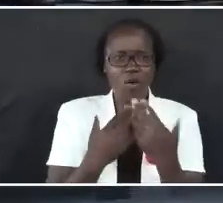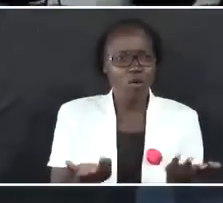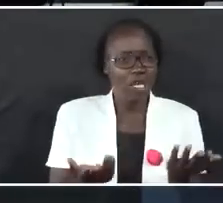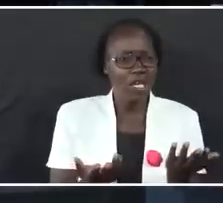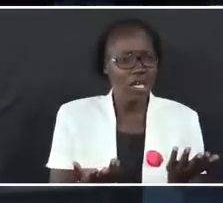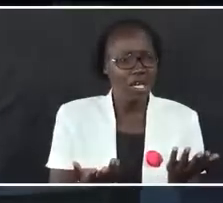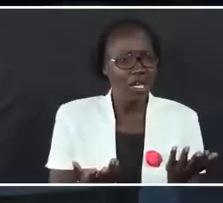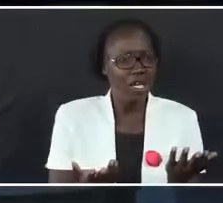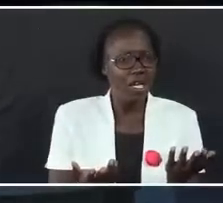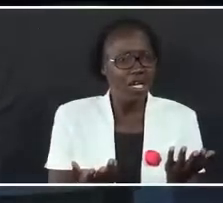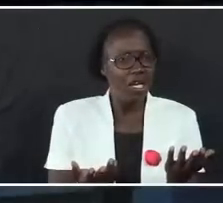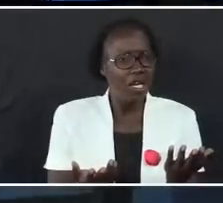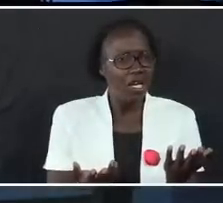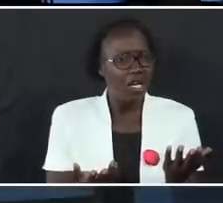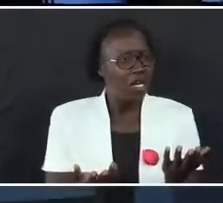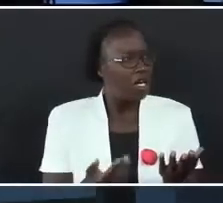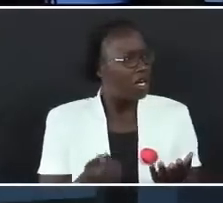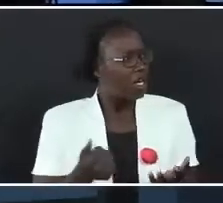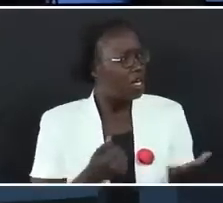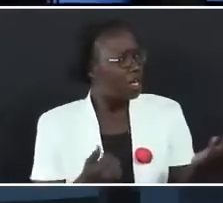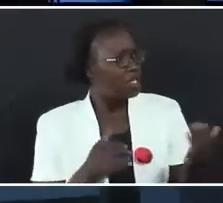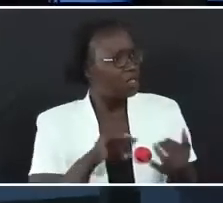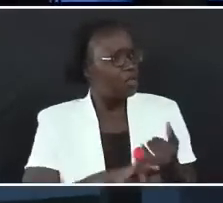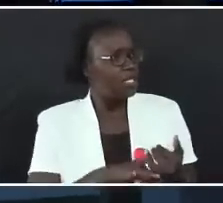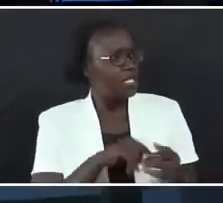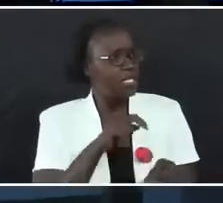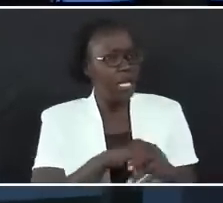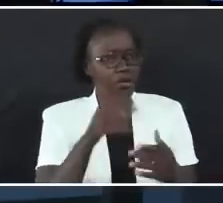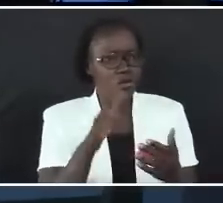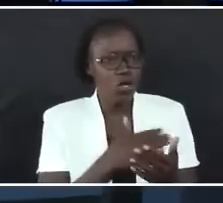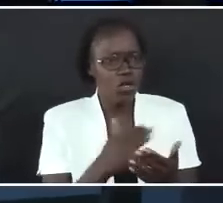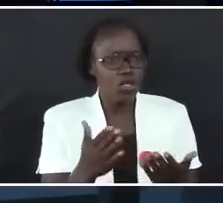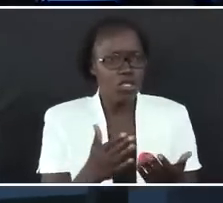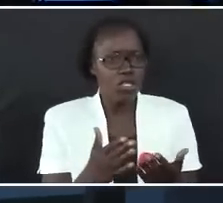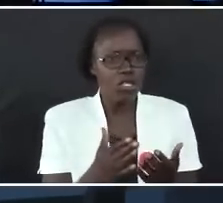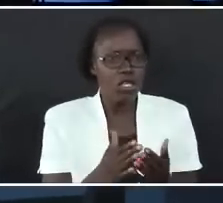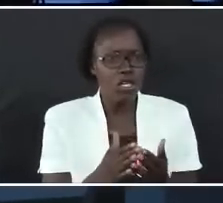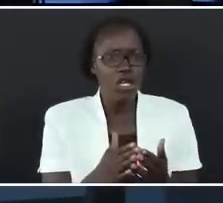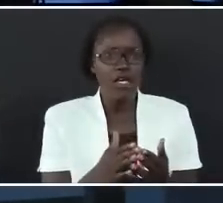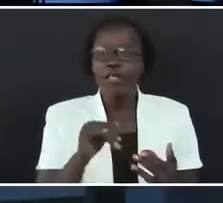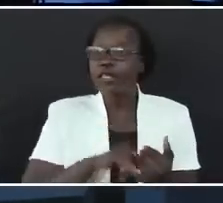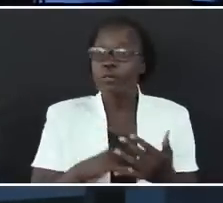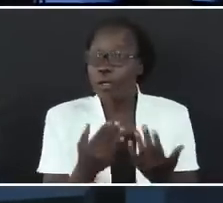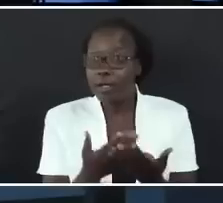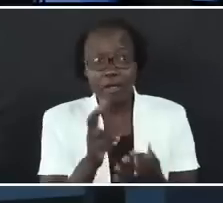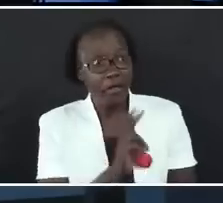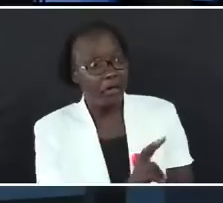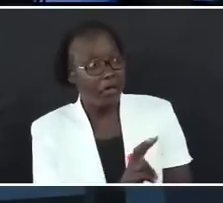married? Not yet. The way they were choristering like this, are you saying they're not marriageable?